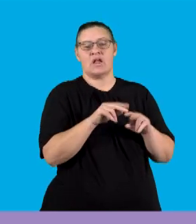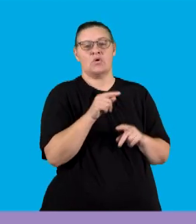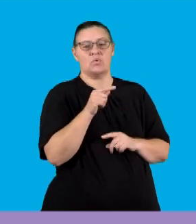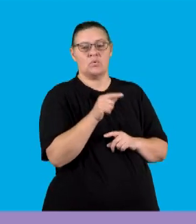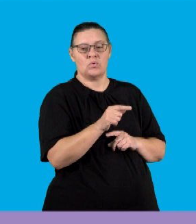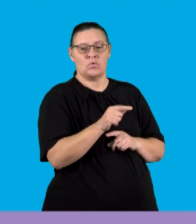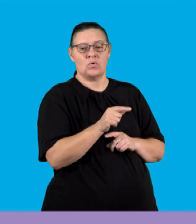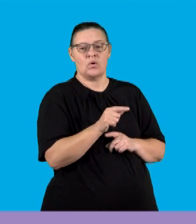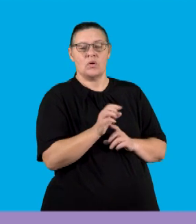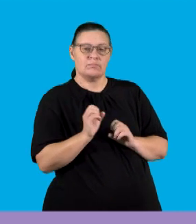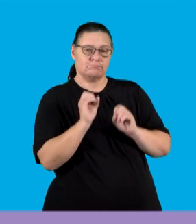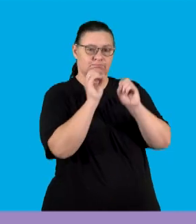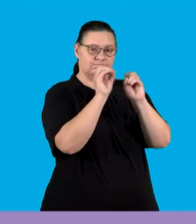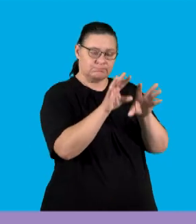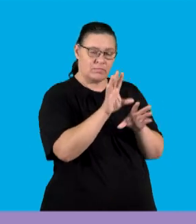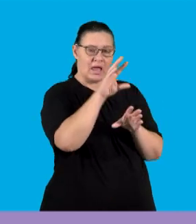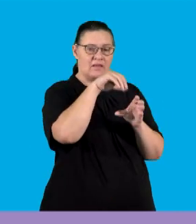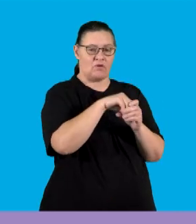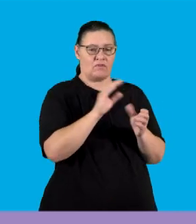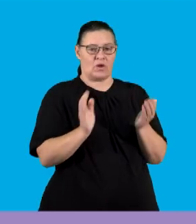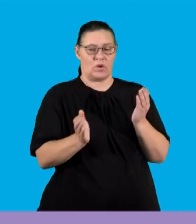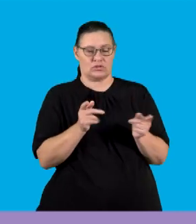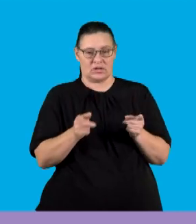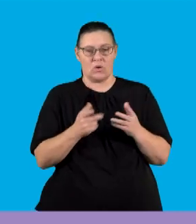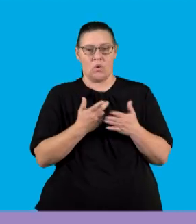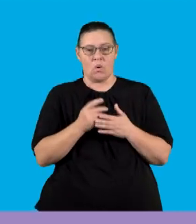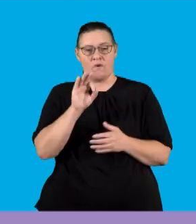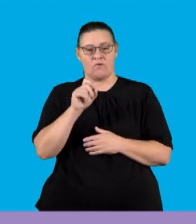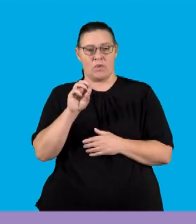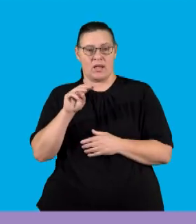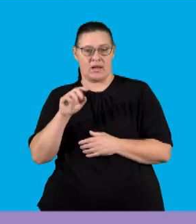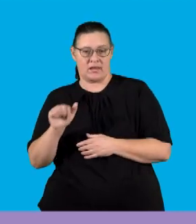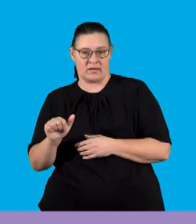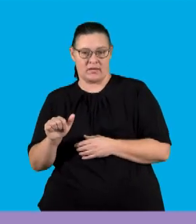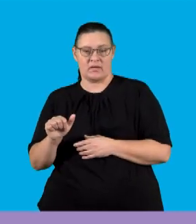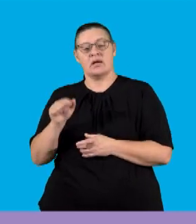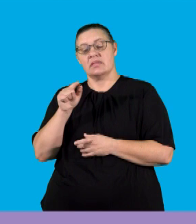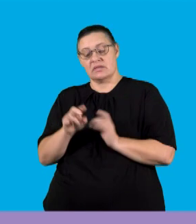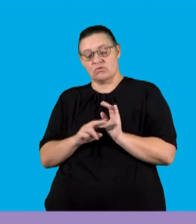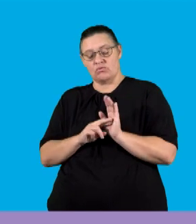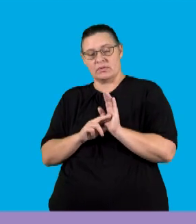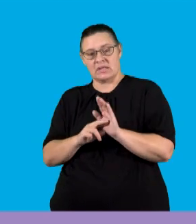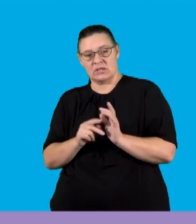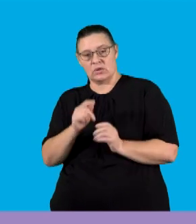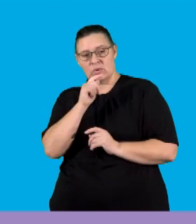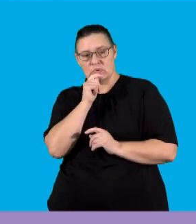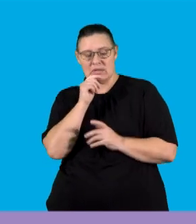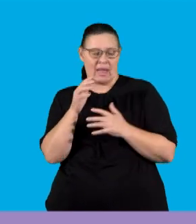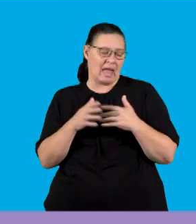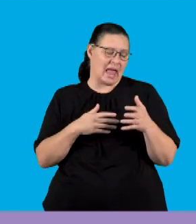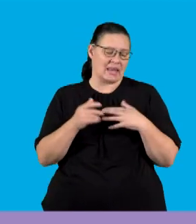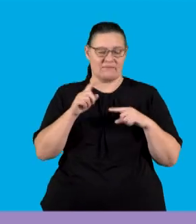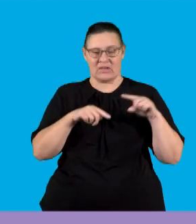that go in to an equation or a formula. This value can be represented using